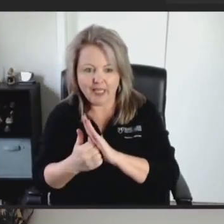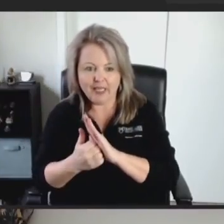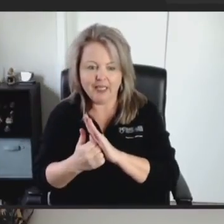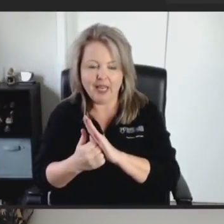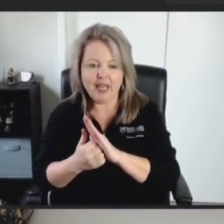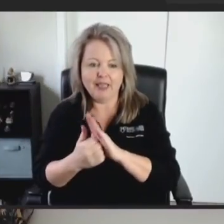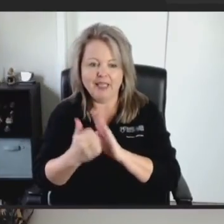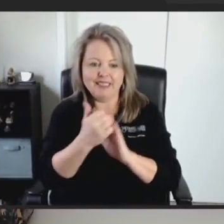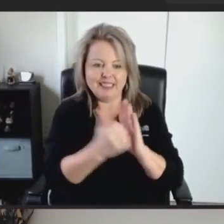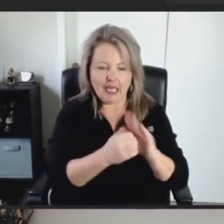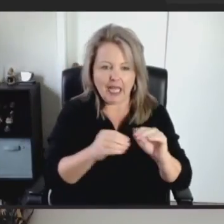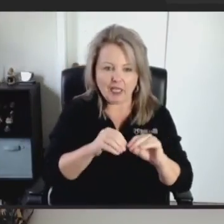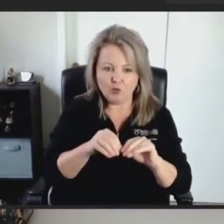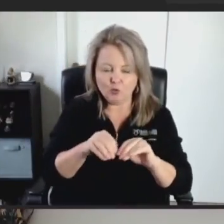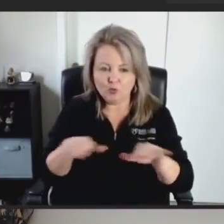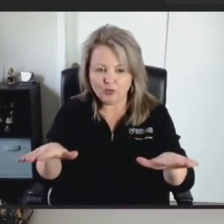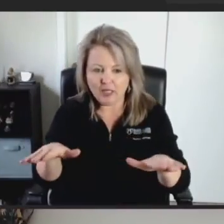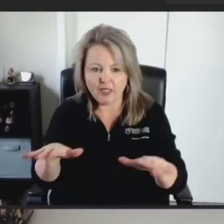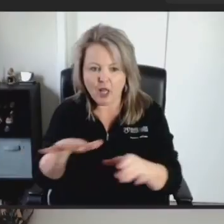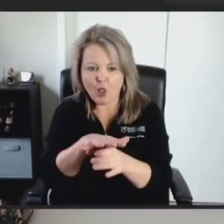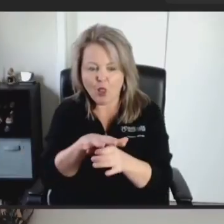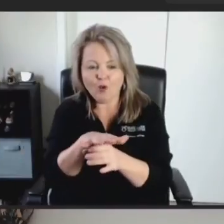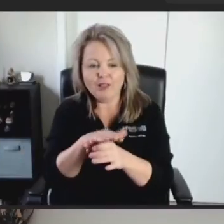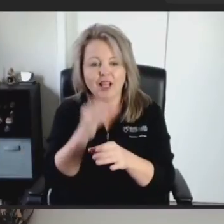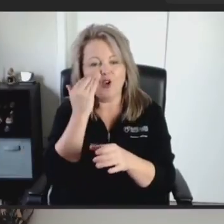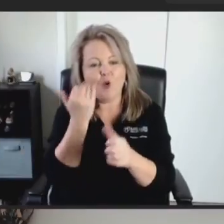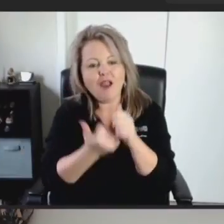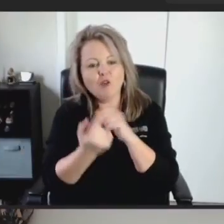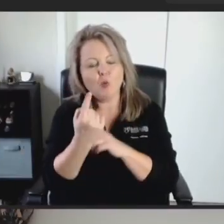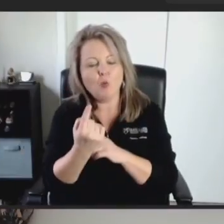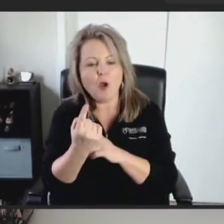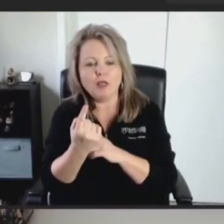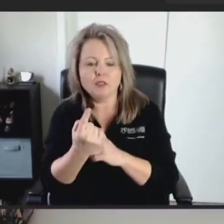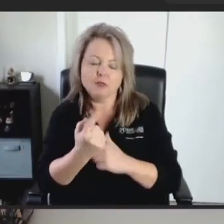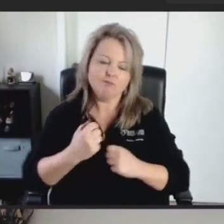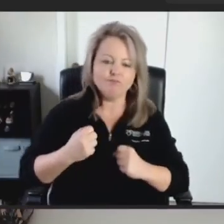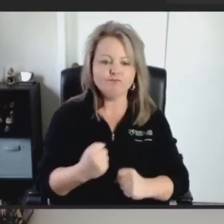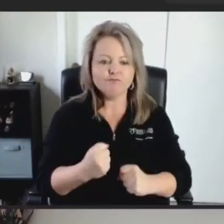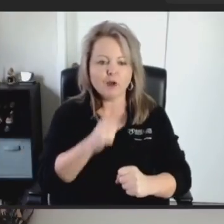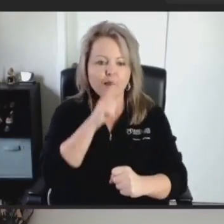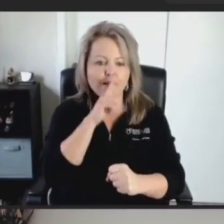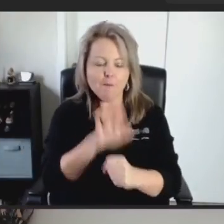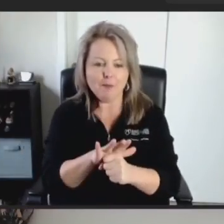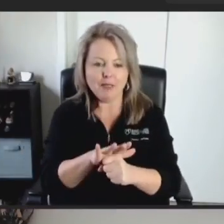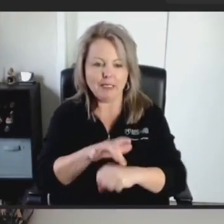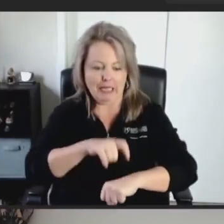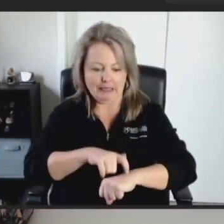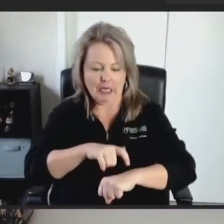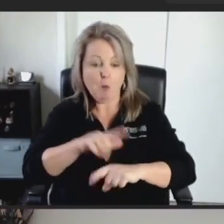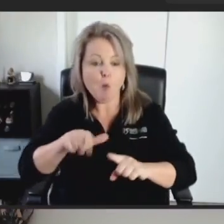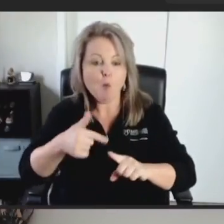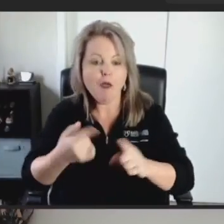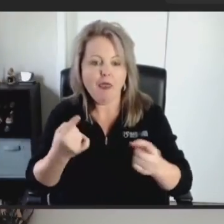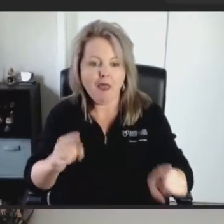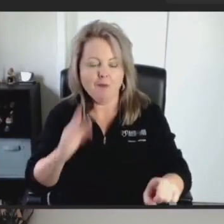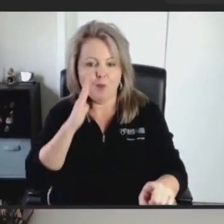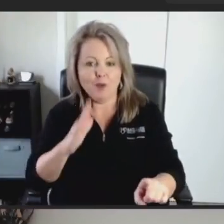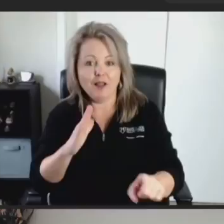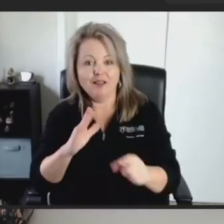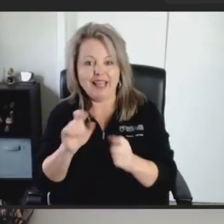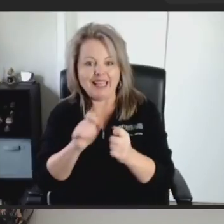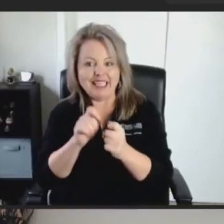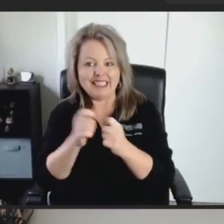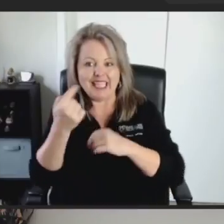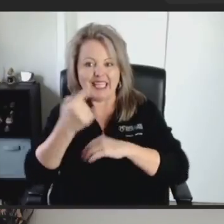ship locally. So, you know, I know everybody wants a firm commitment on the timeline, but and the exact date it's